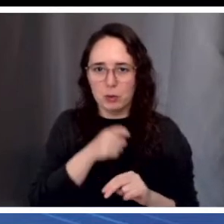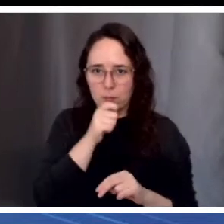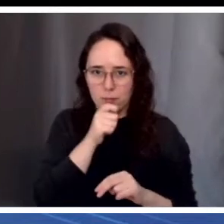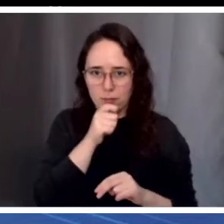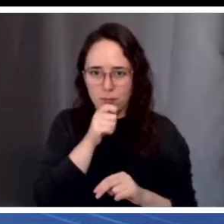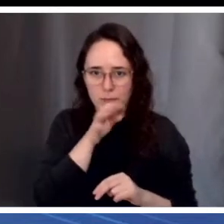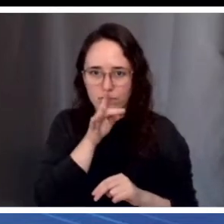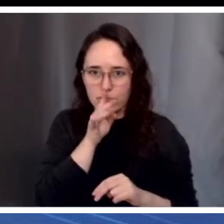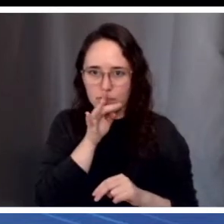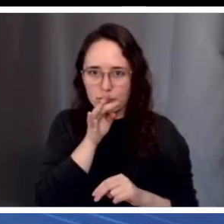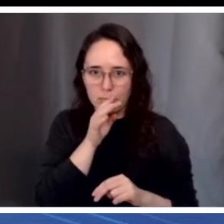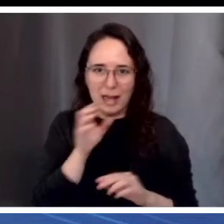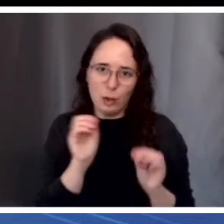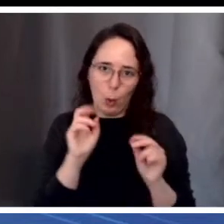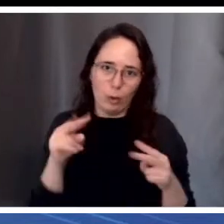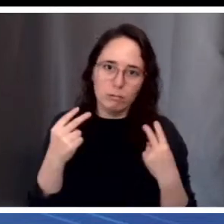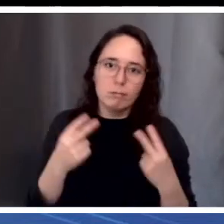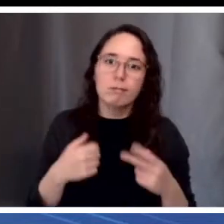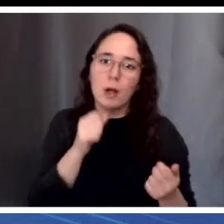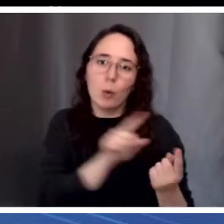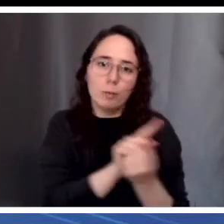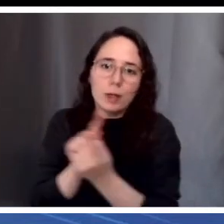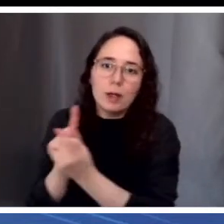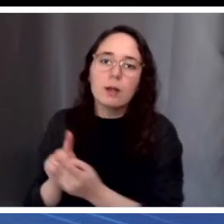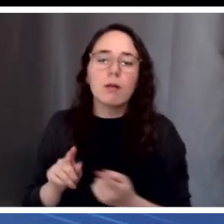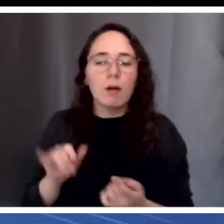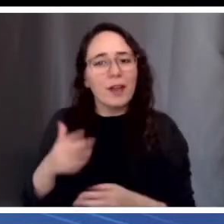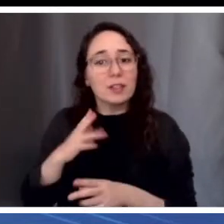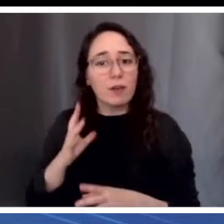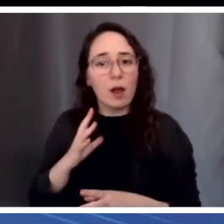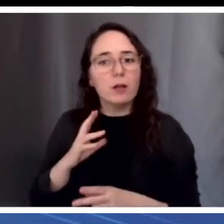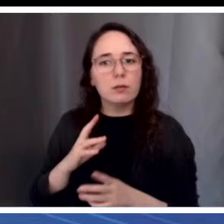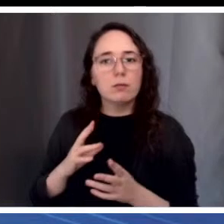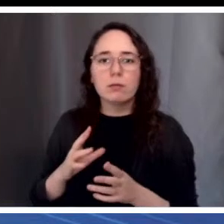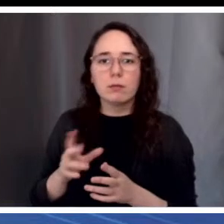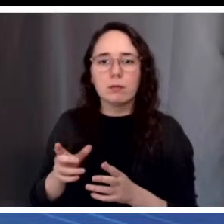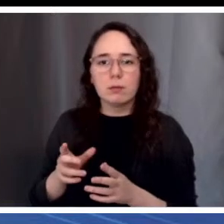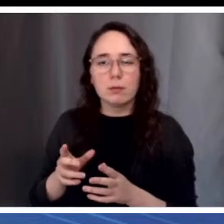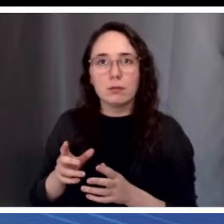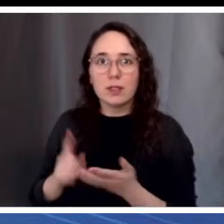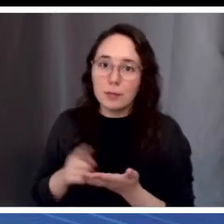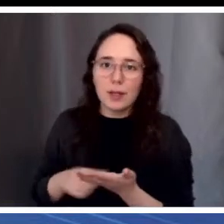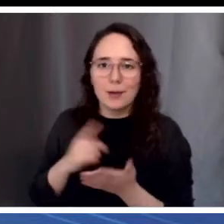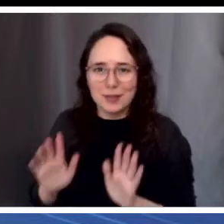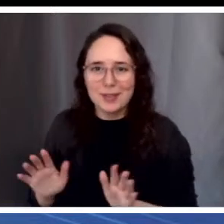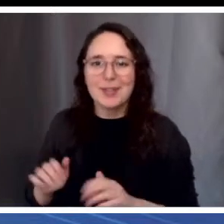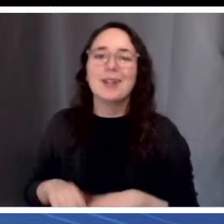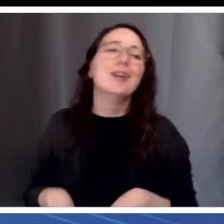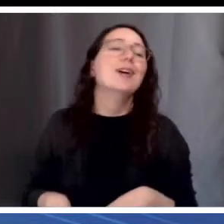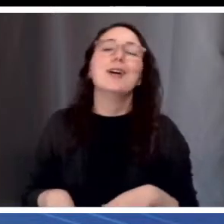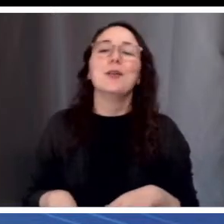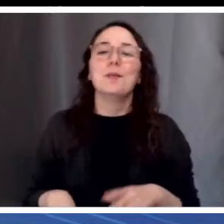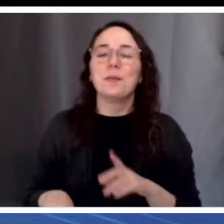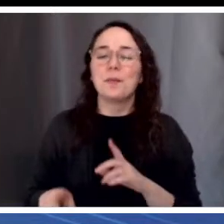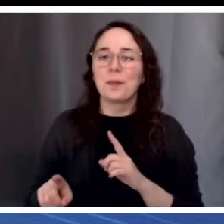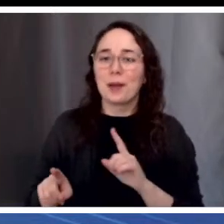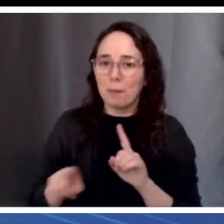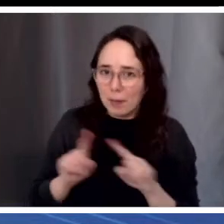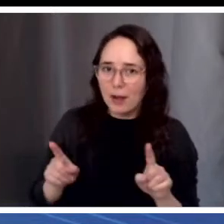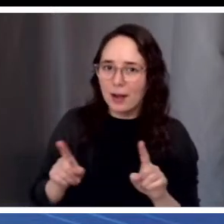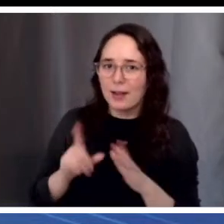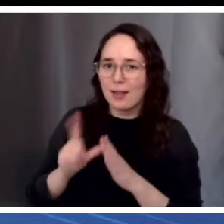Okay. And that's fine for a period of time at which, at which point in my career, I decided it was time to get out